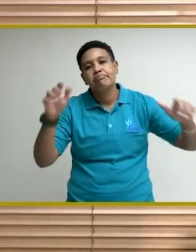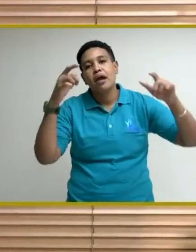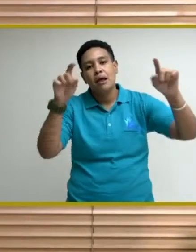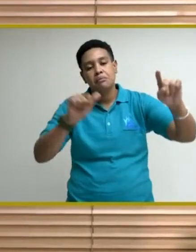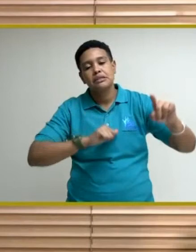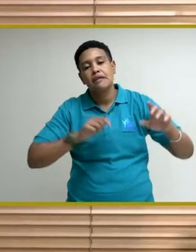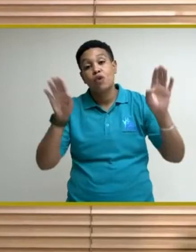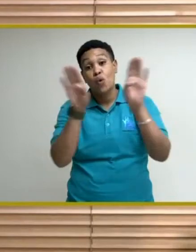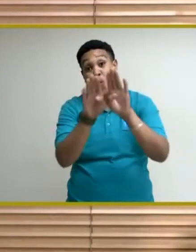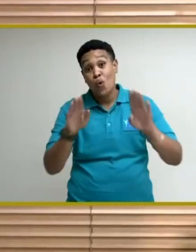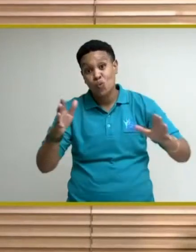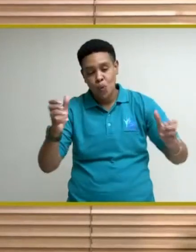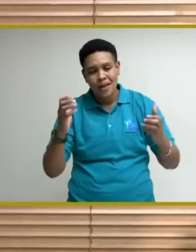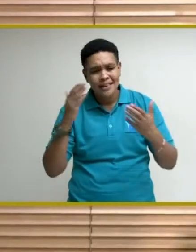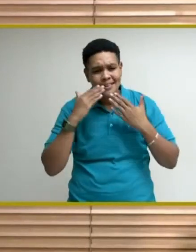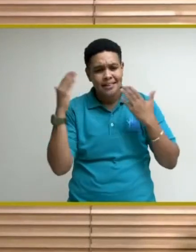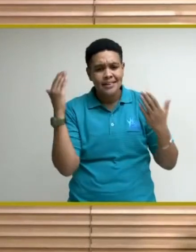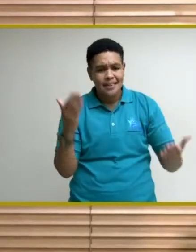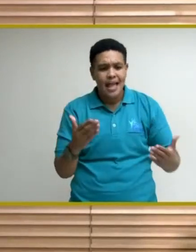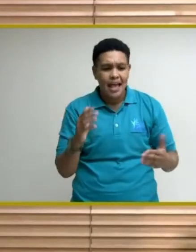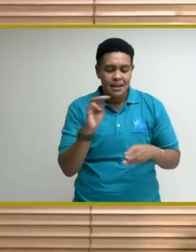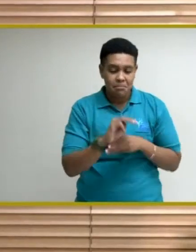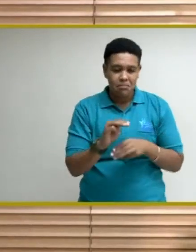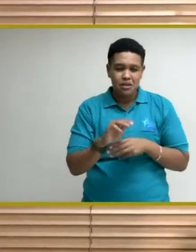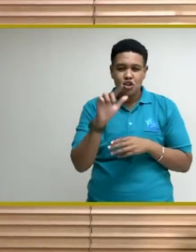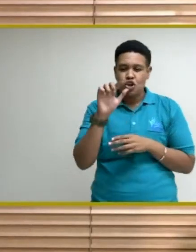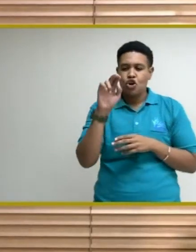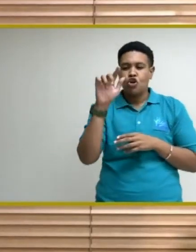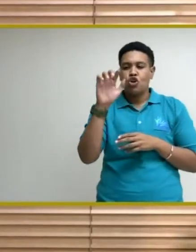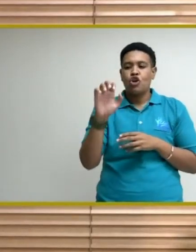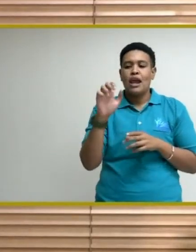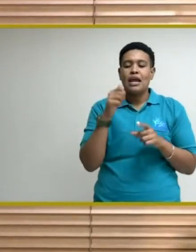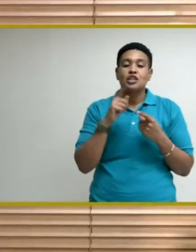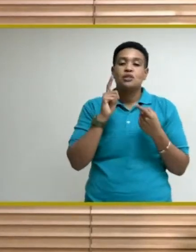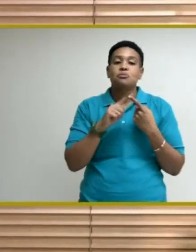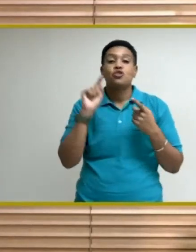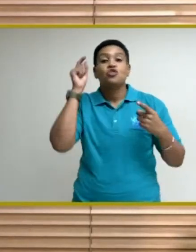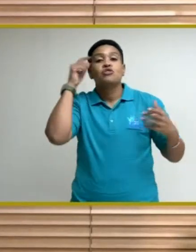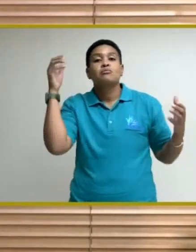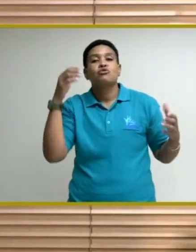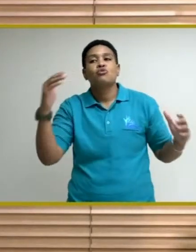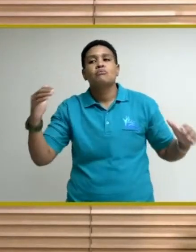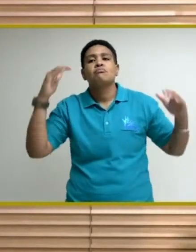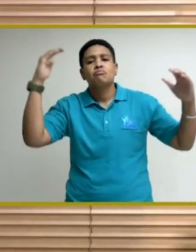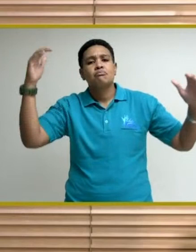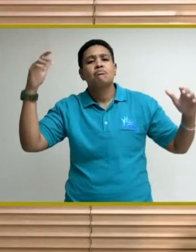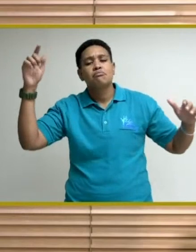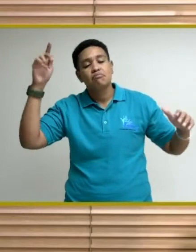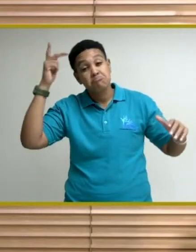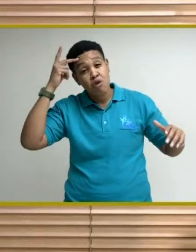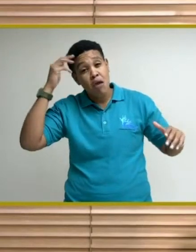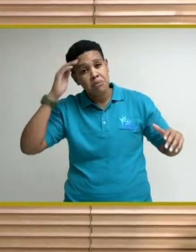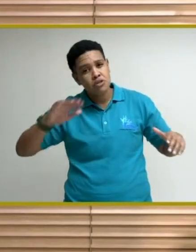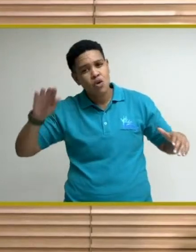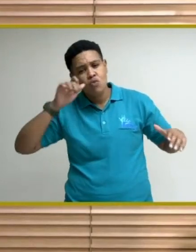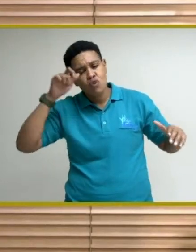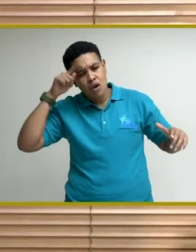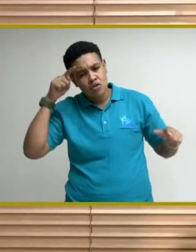in closing, want to thank Minister Grange and the Cabinet, the Prime Minister and the Cabinet of Jamaica, who have